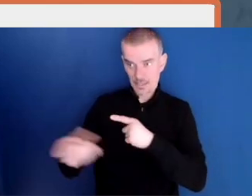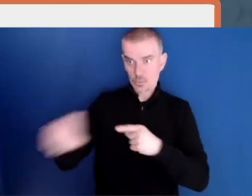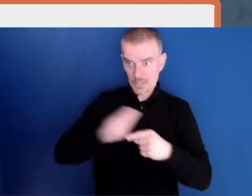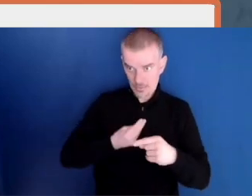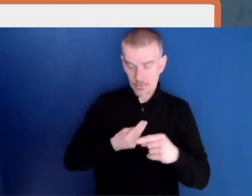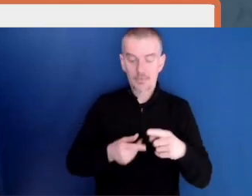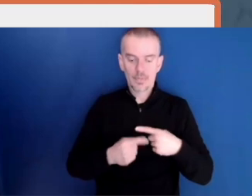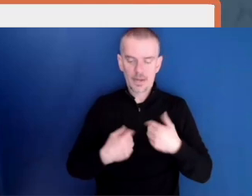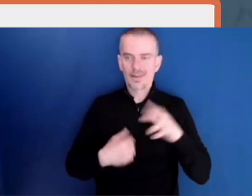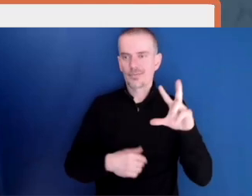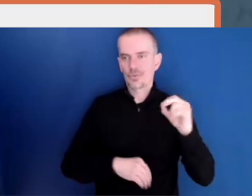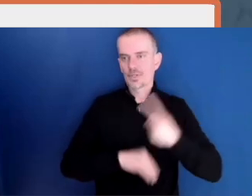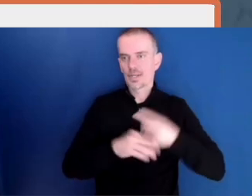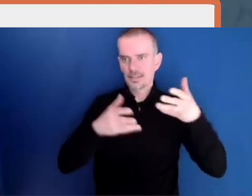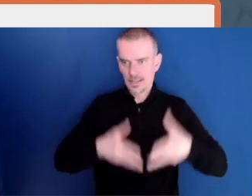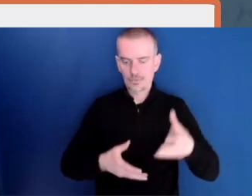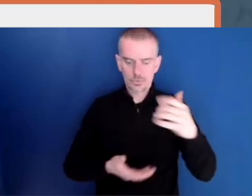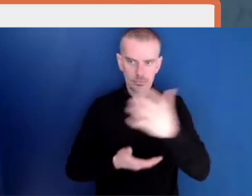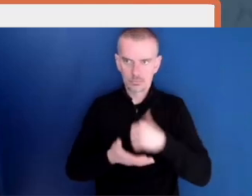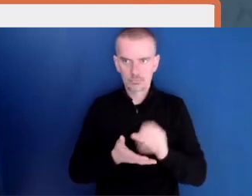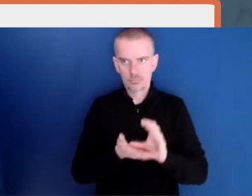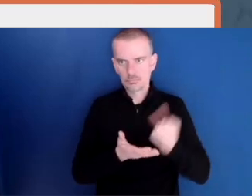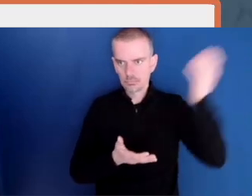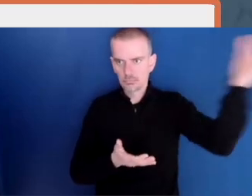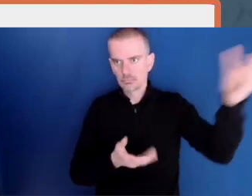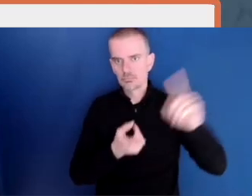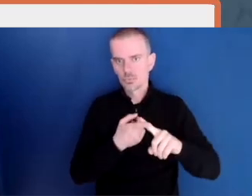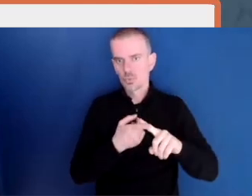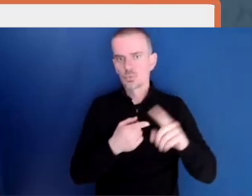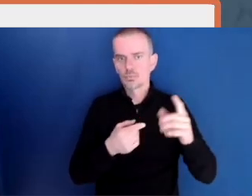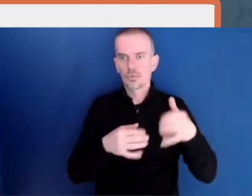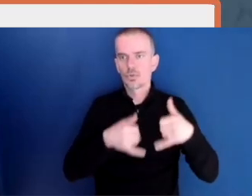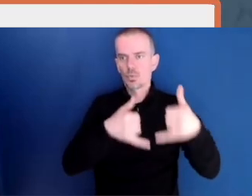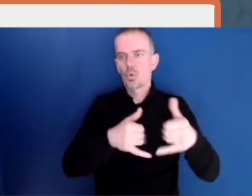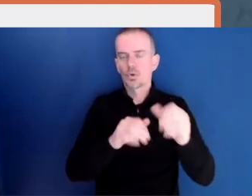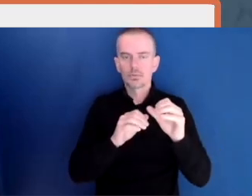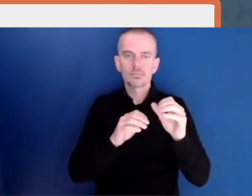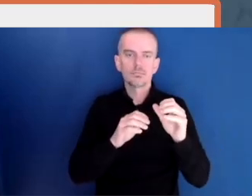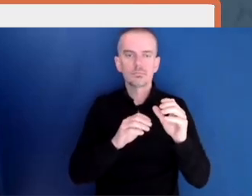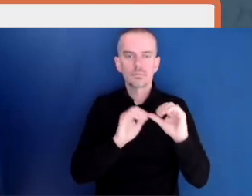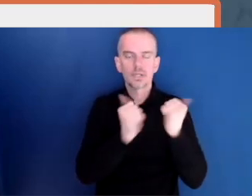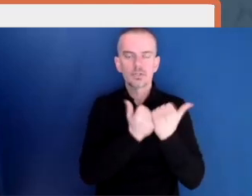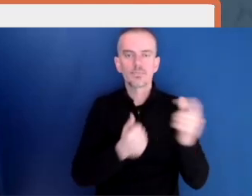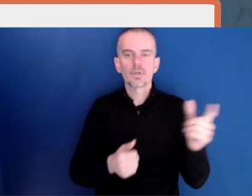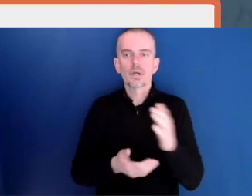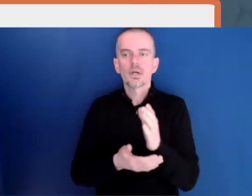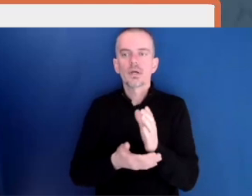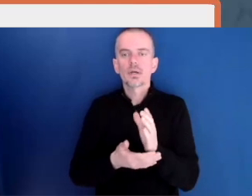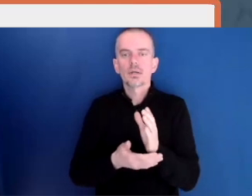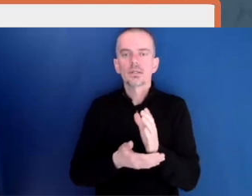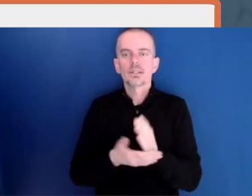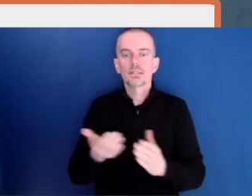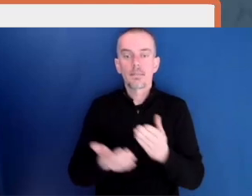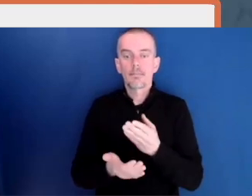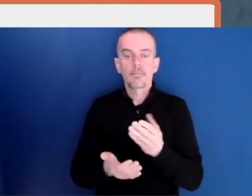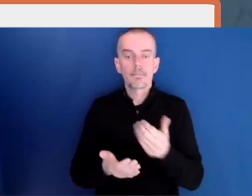off to the awarding agency. But it's worth noting that any unused funds that have not been obligated to be spent should be